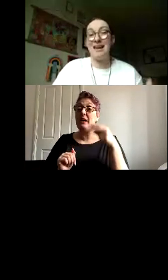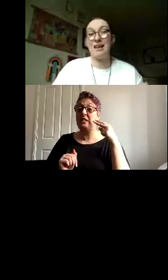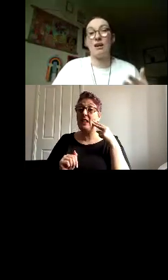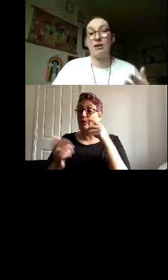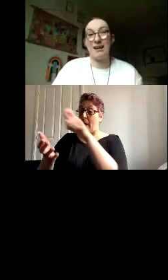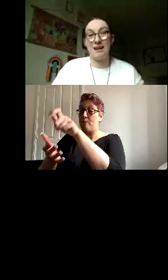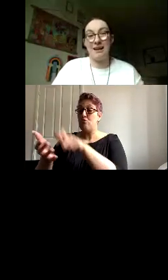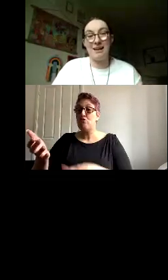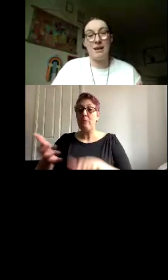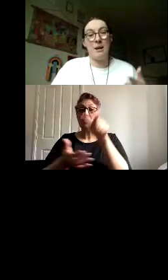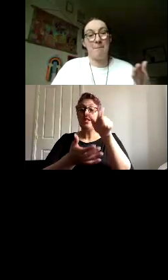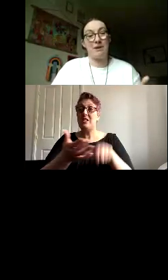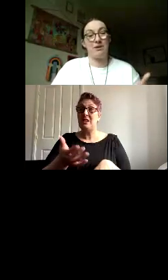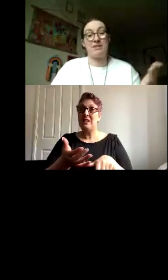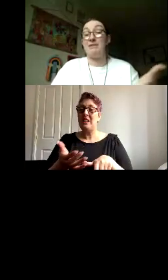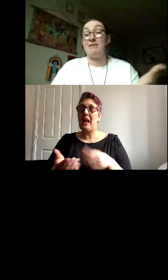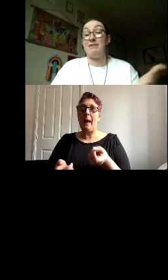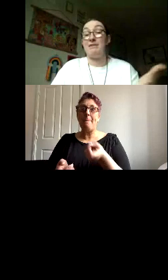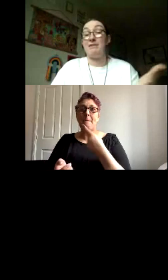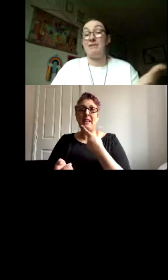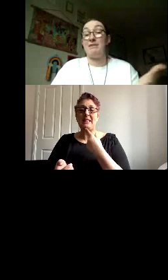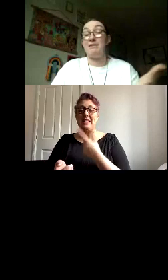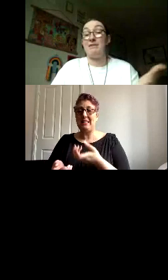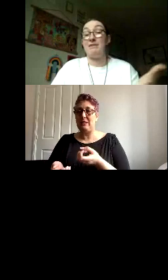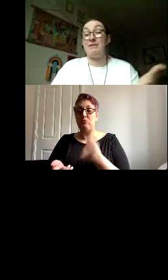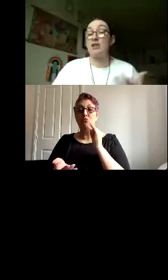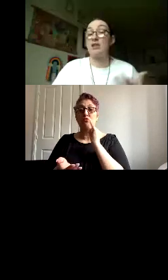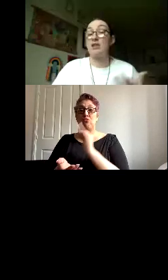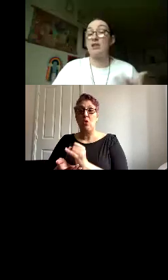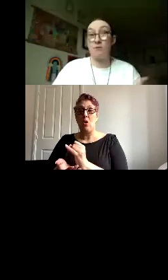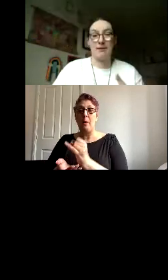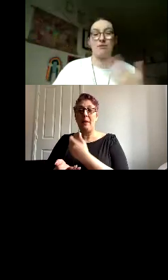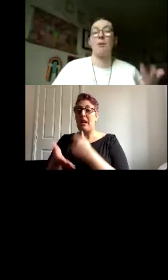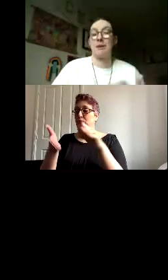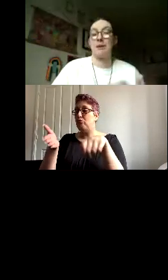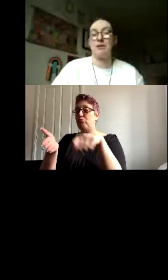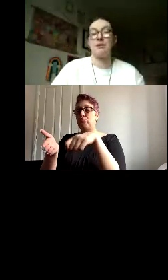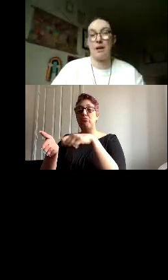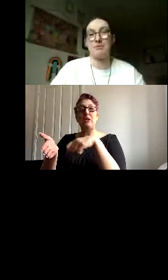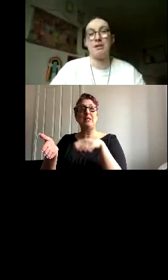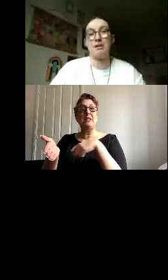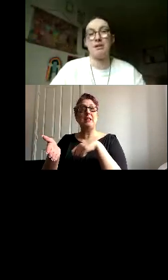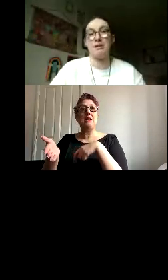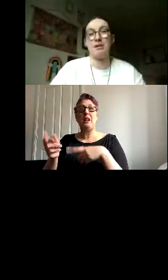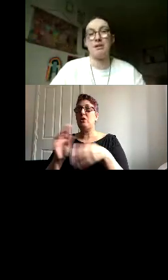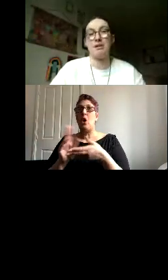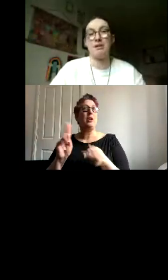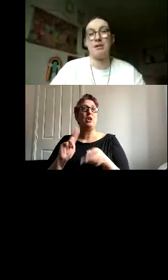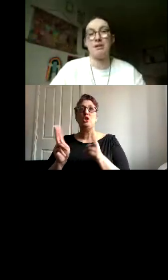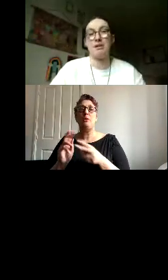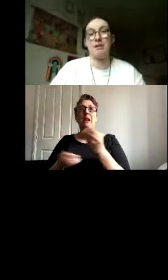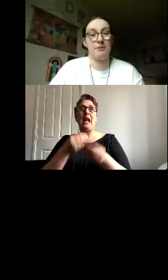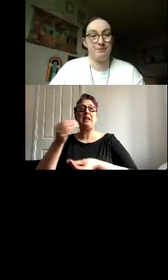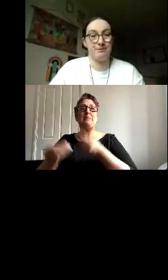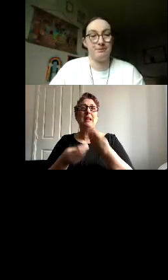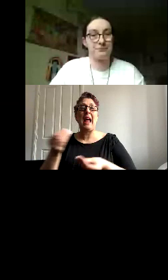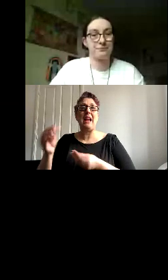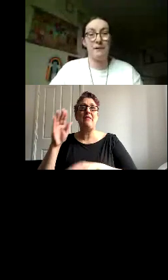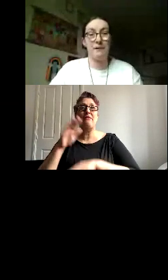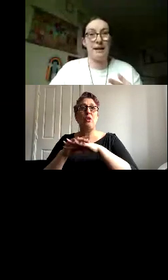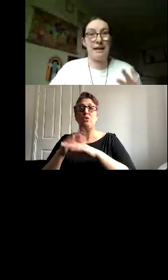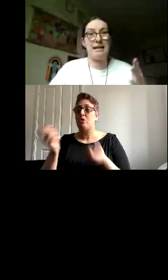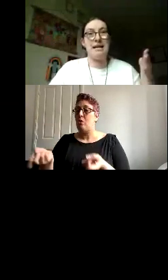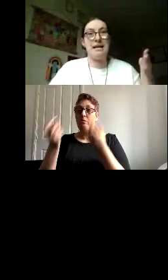them incorrectly because information has just been written and has not been interpreted into BSI.